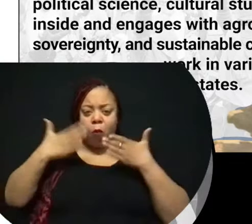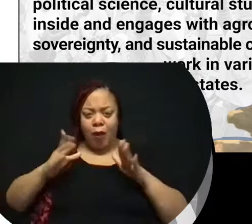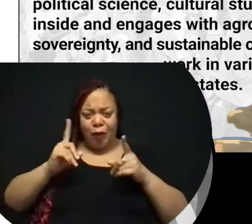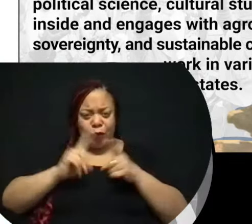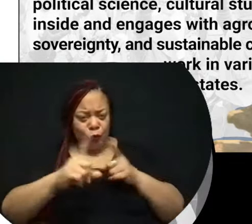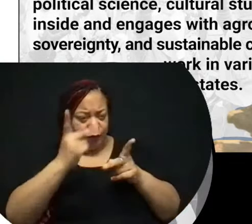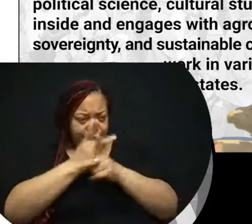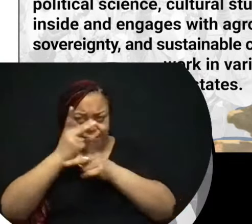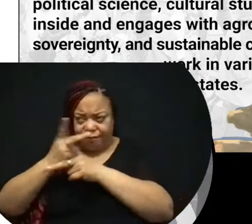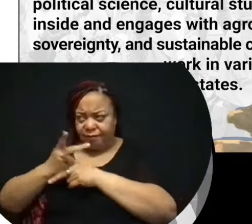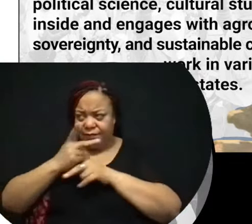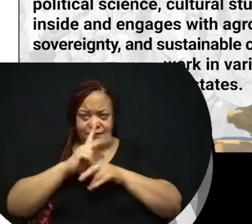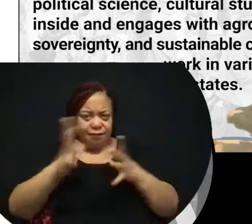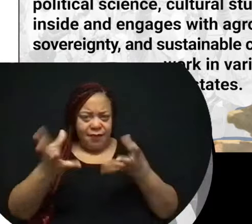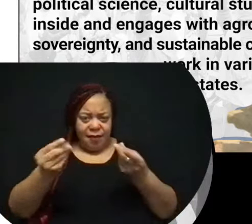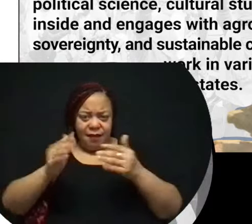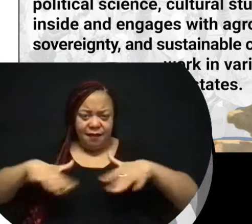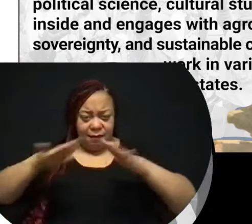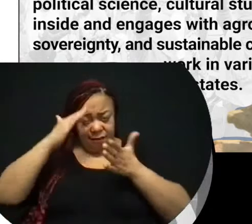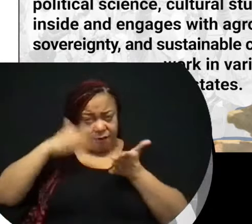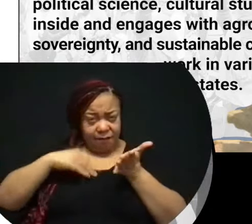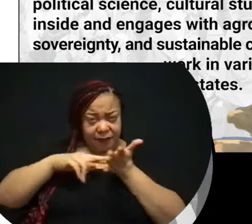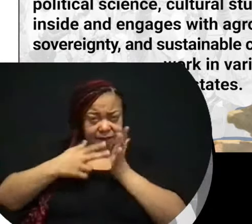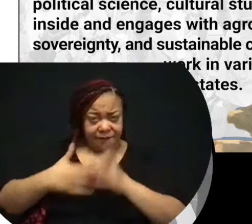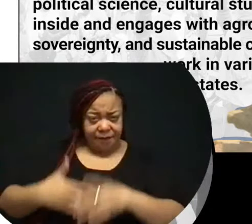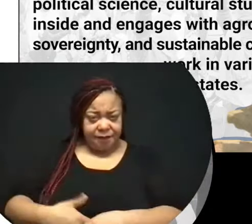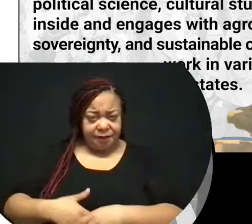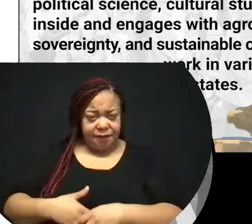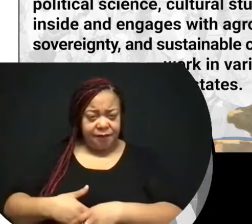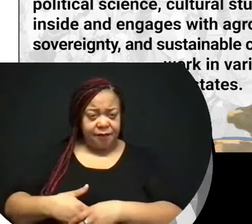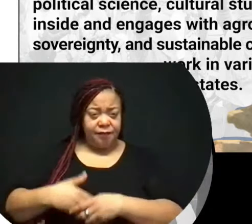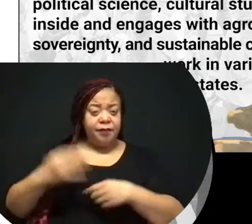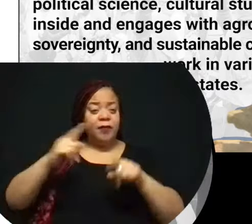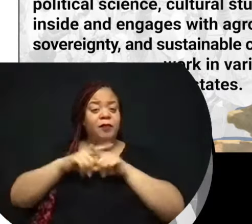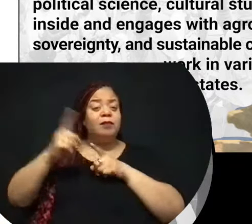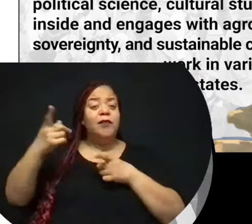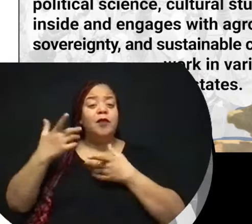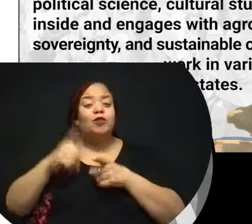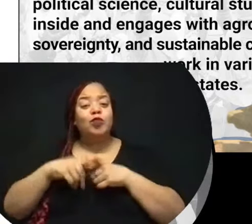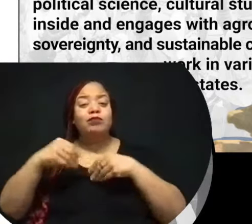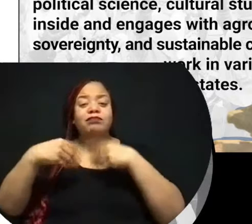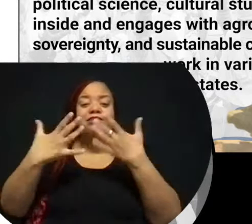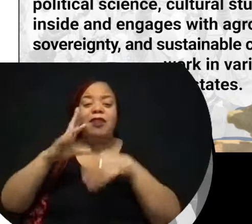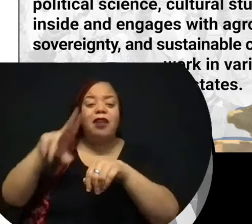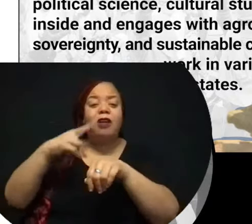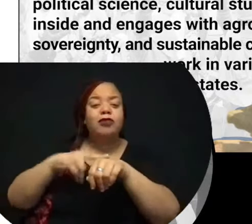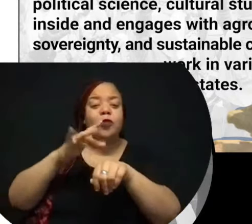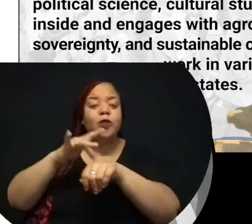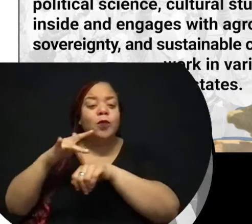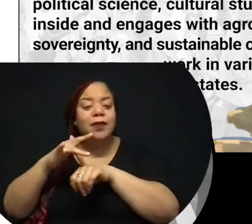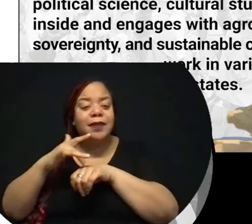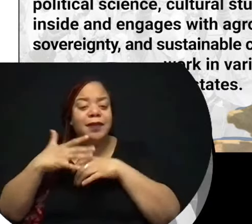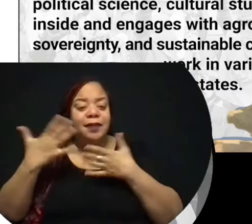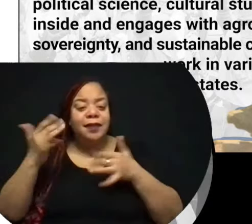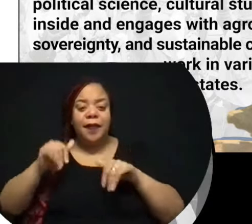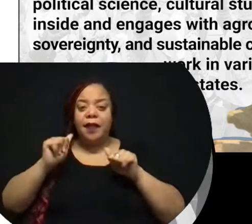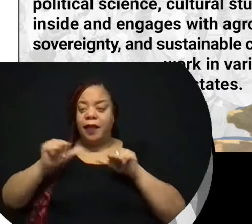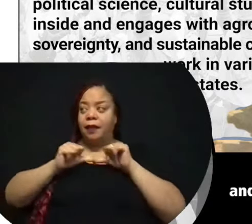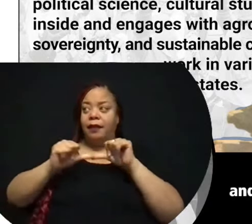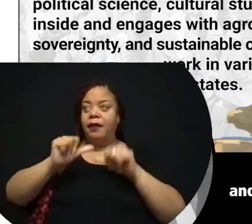connection with all that, you know, the more we connect sustainability, agroecology,